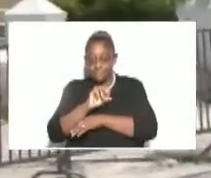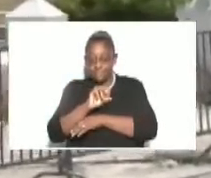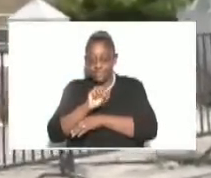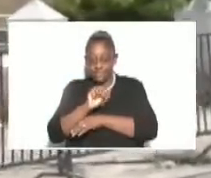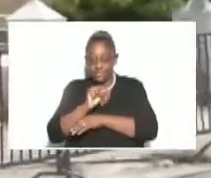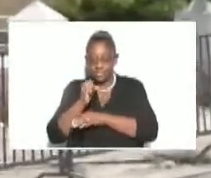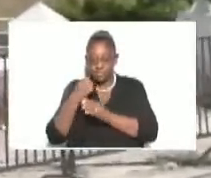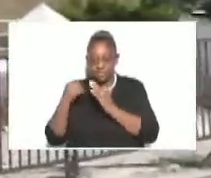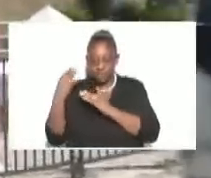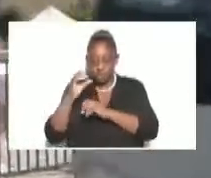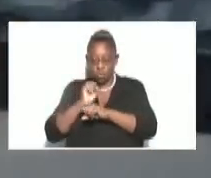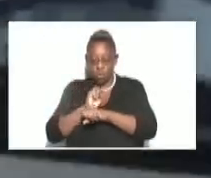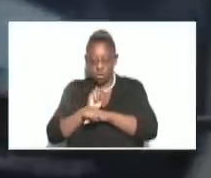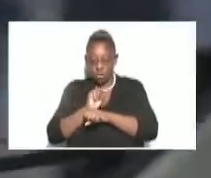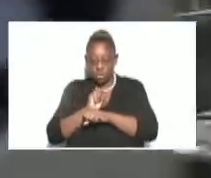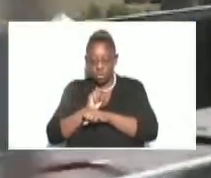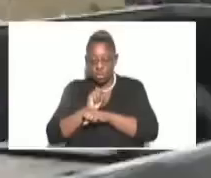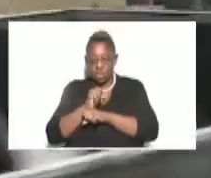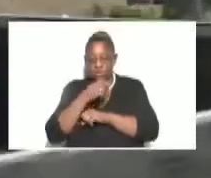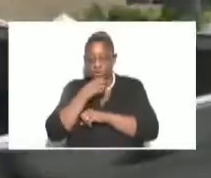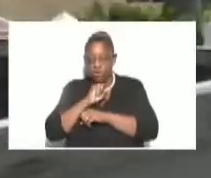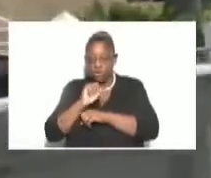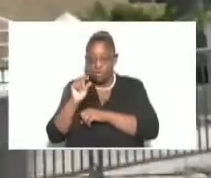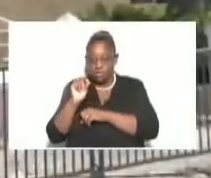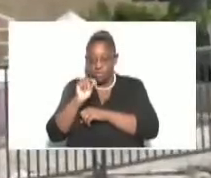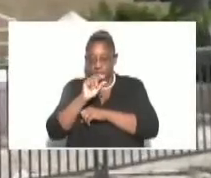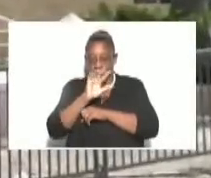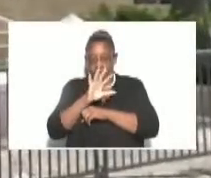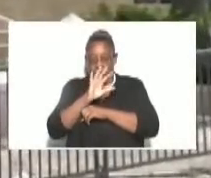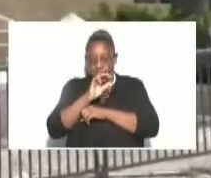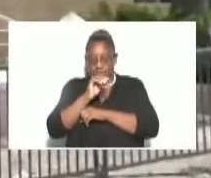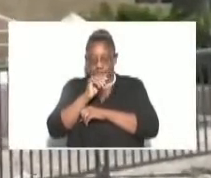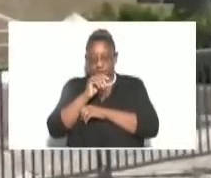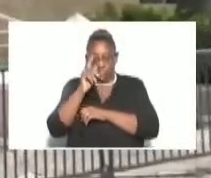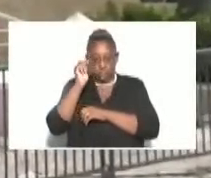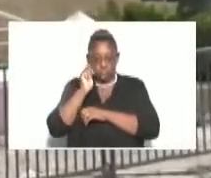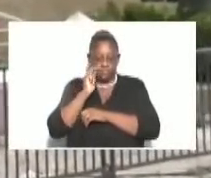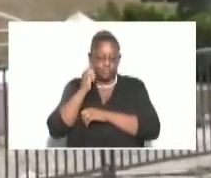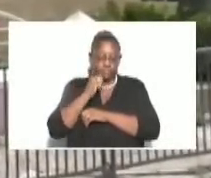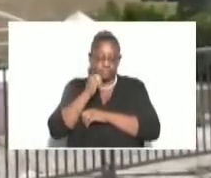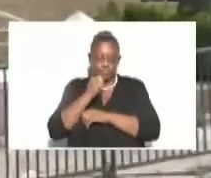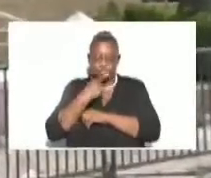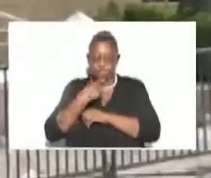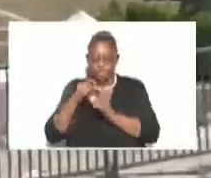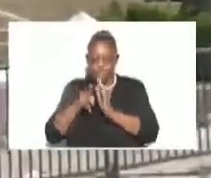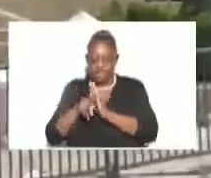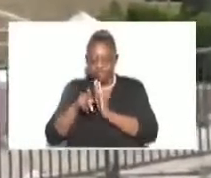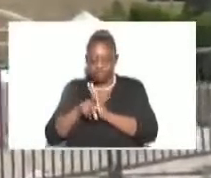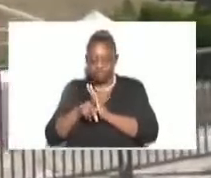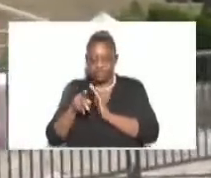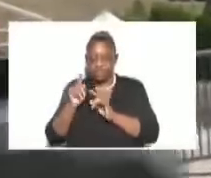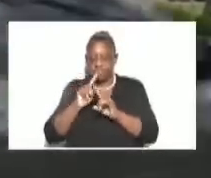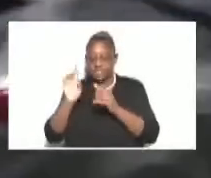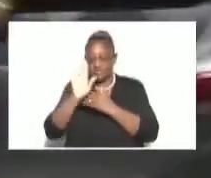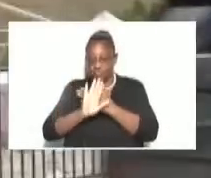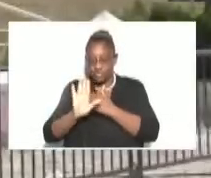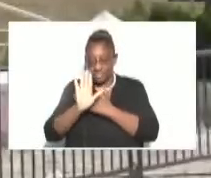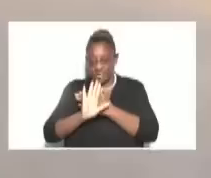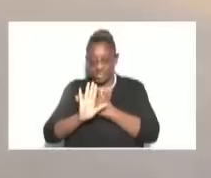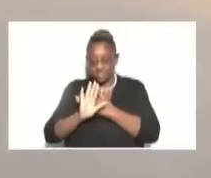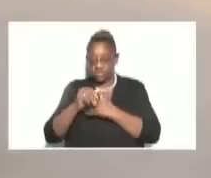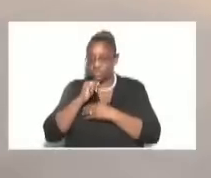48-year-old mother and 25-year-old female relative of the teen girl. We won't reveal their names to protect the child's